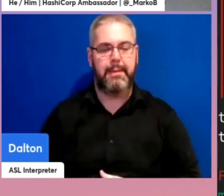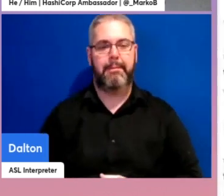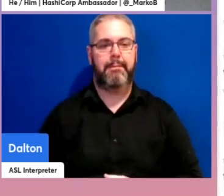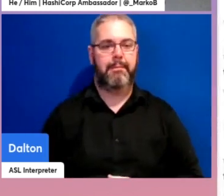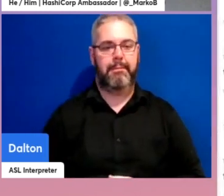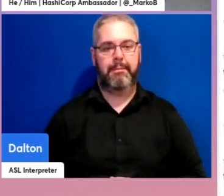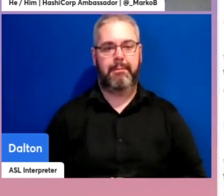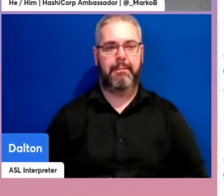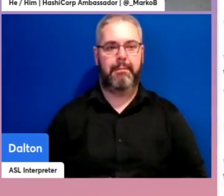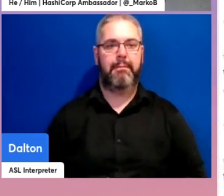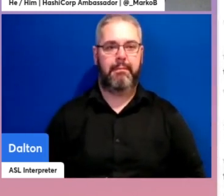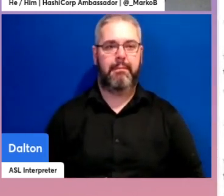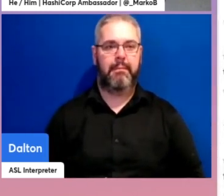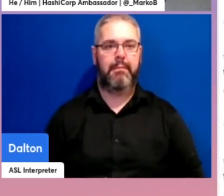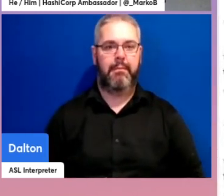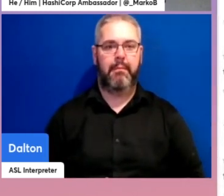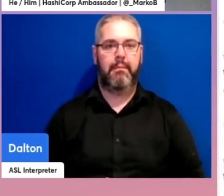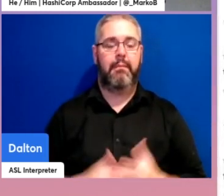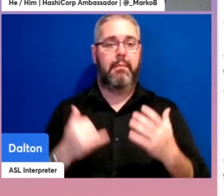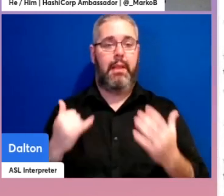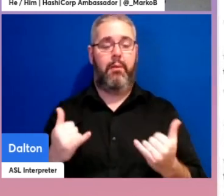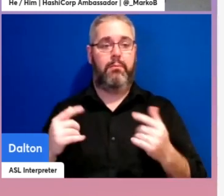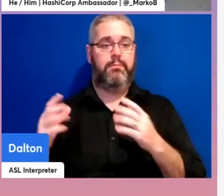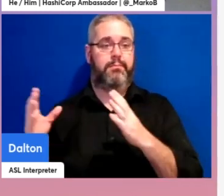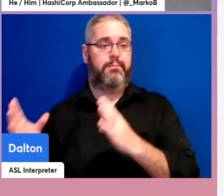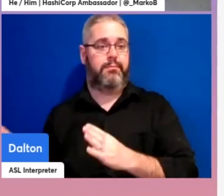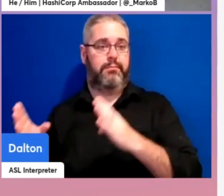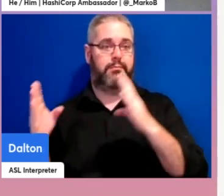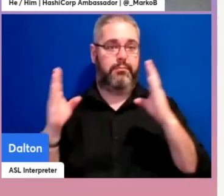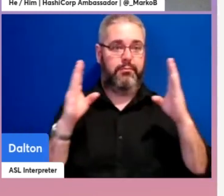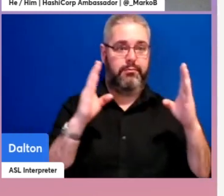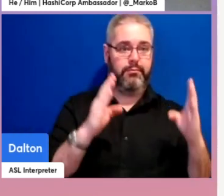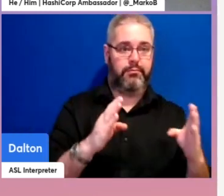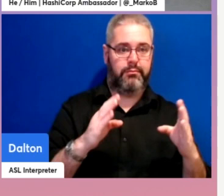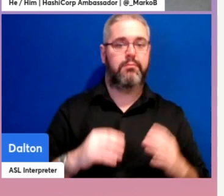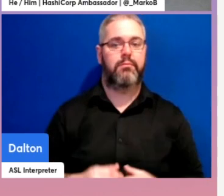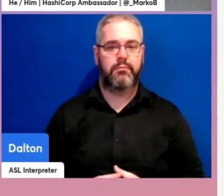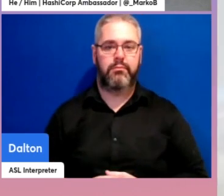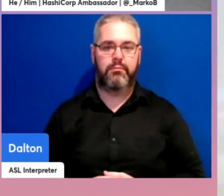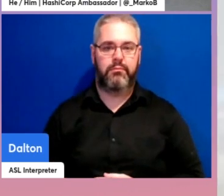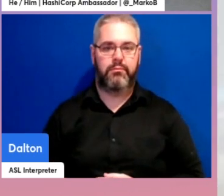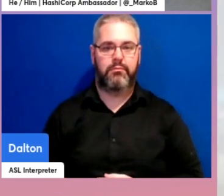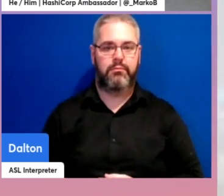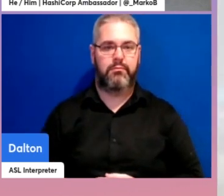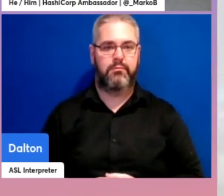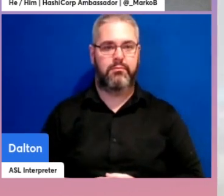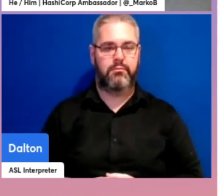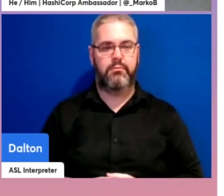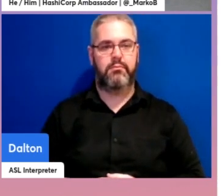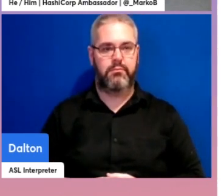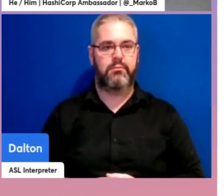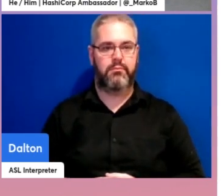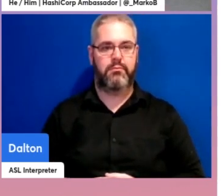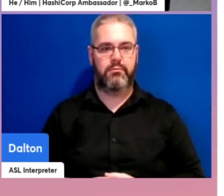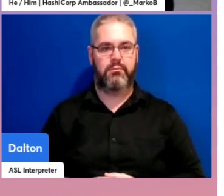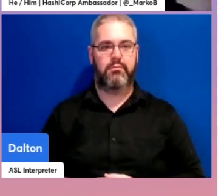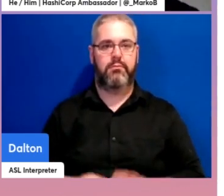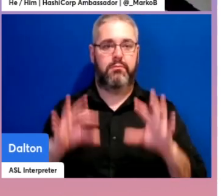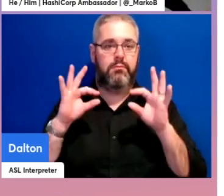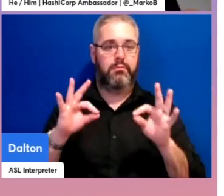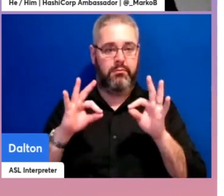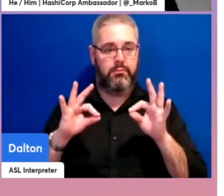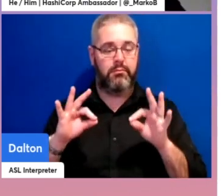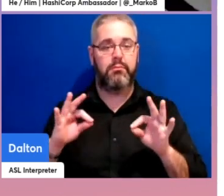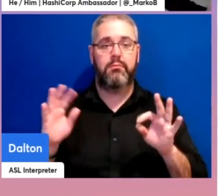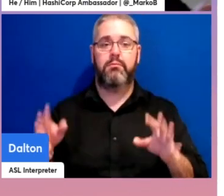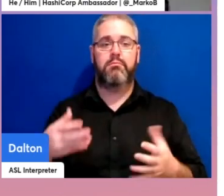Right, let's move back in here. Right here. So just